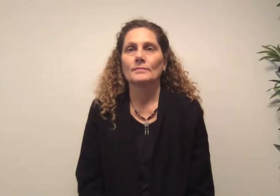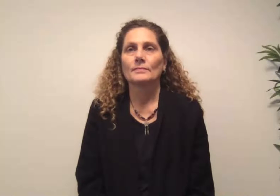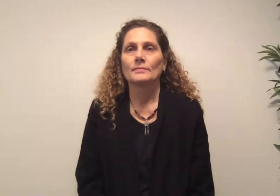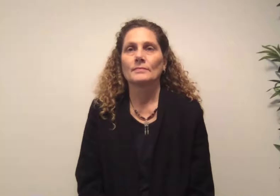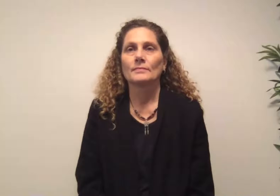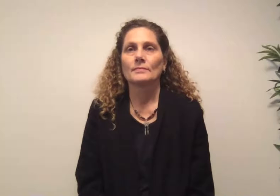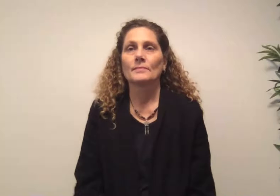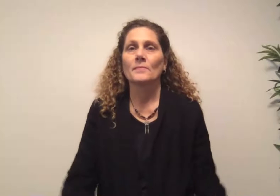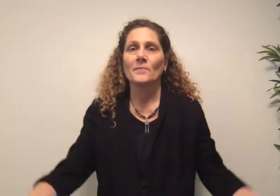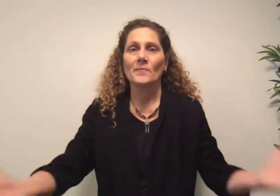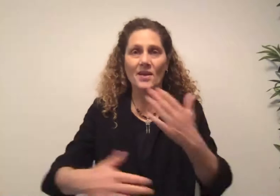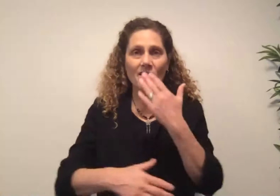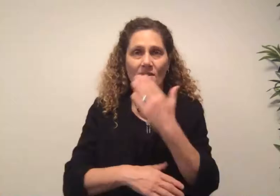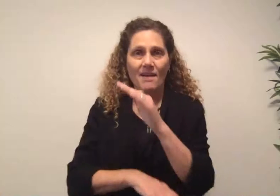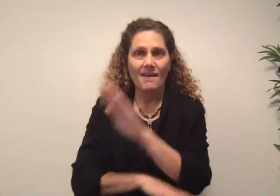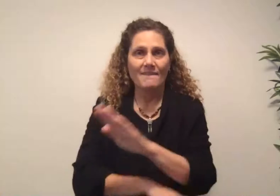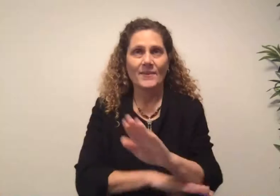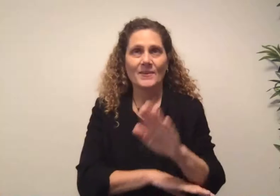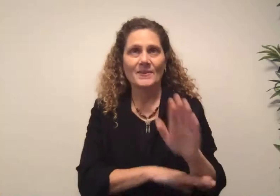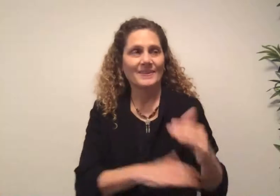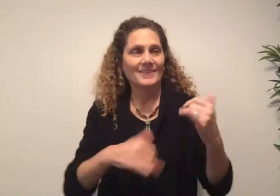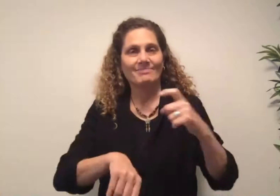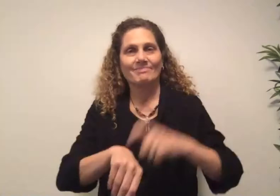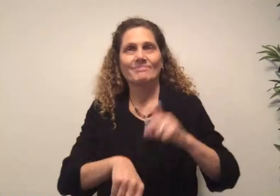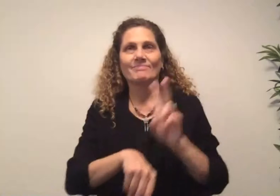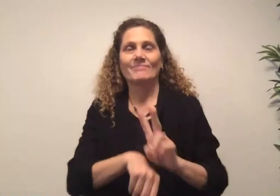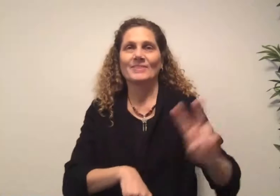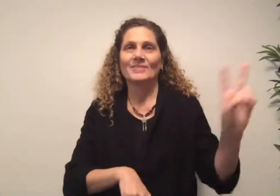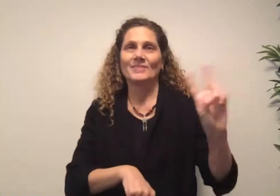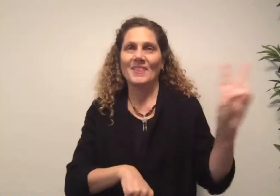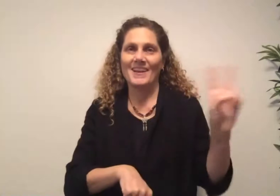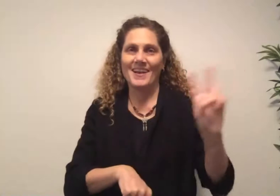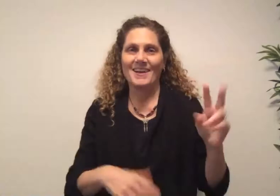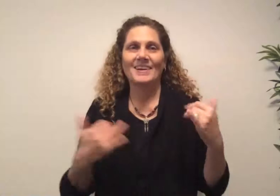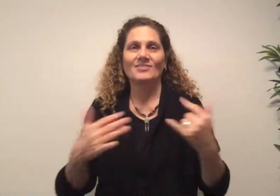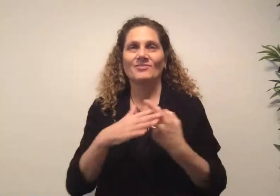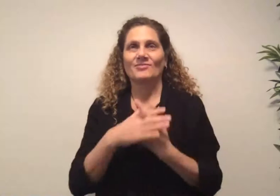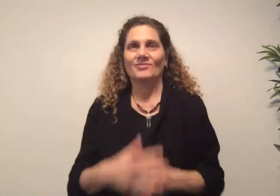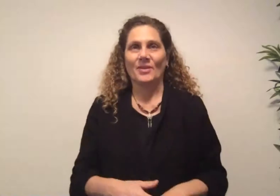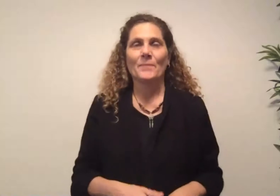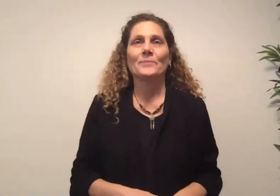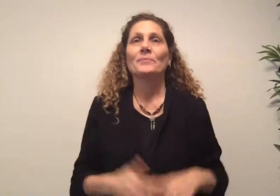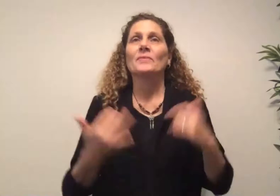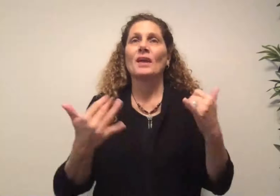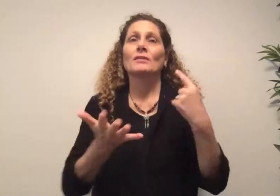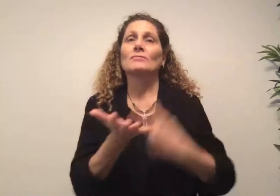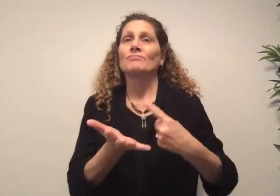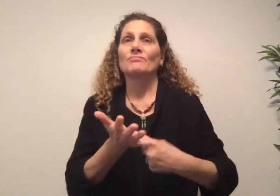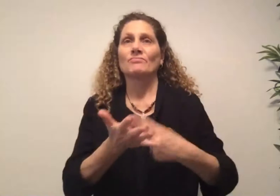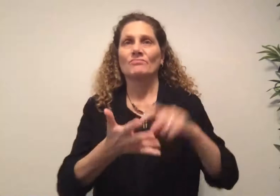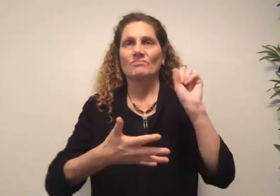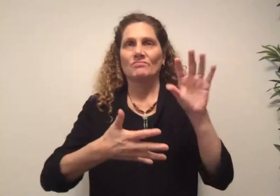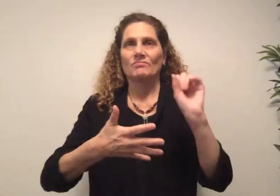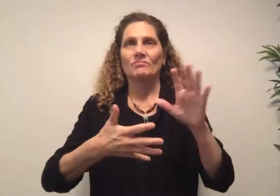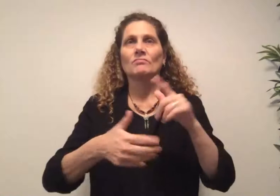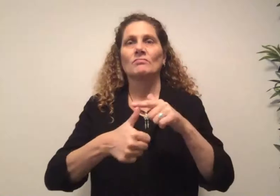Good afternoon, everyone. It's 2 o'clock and time to start today's briefing. Joining us today, we have Milwaukee County Executive David Crowley, Milwaukee